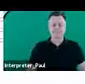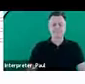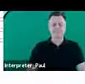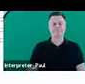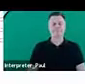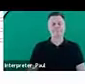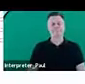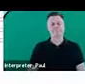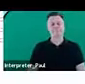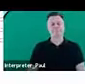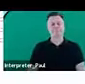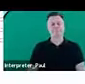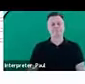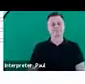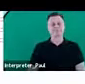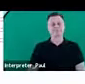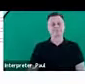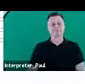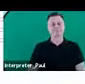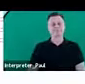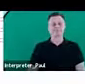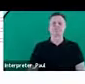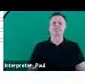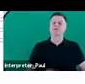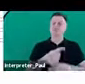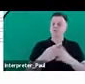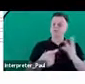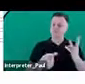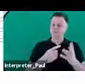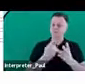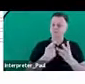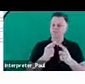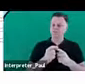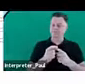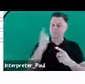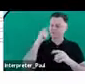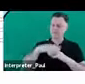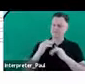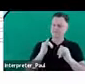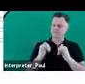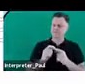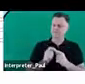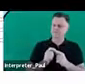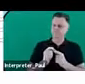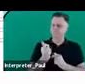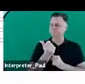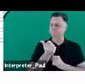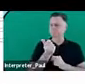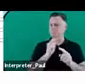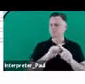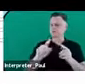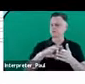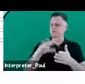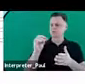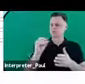And there's three. When it comes to the interview process, a number of students, majority of students